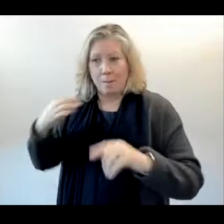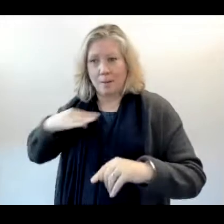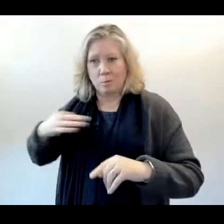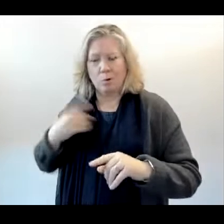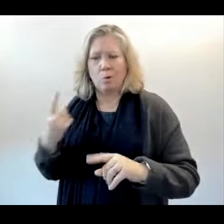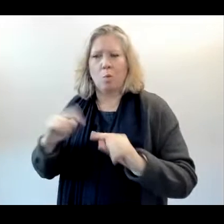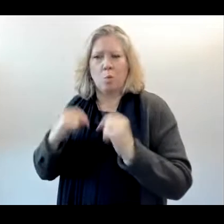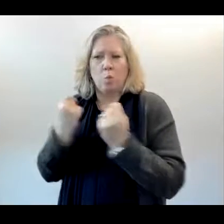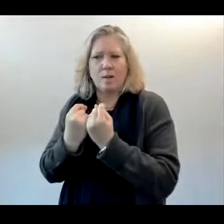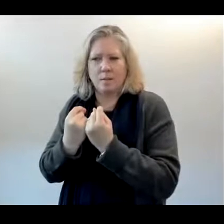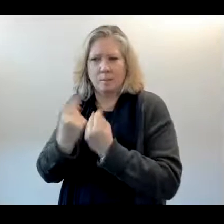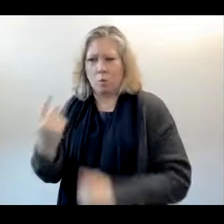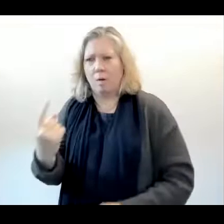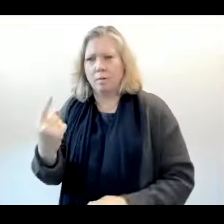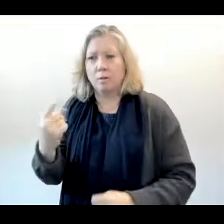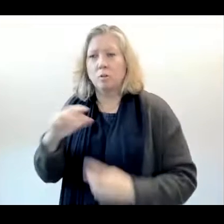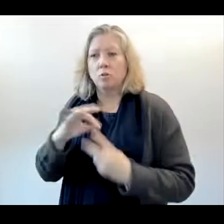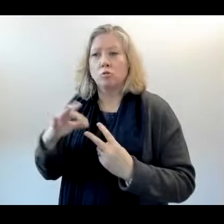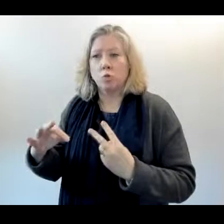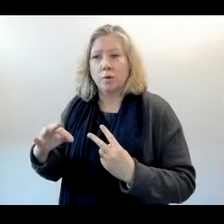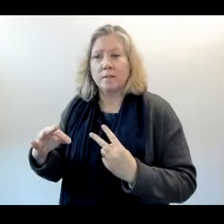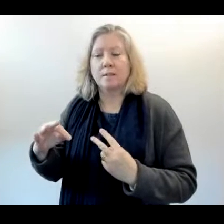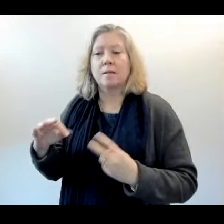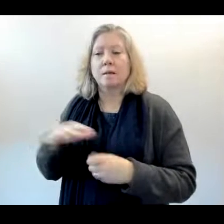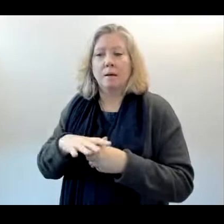we feel that the Choice Neighborhood